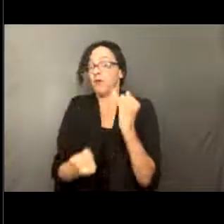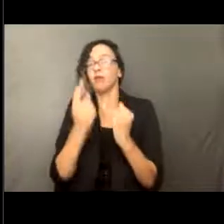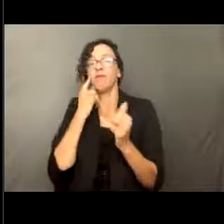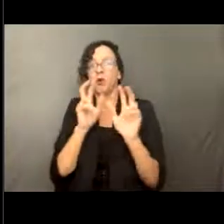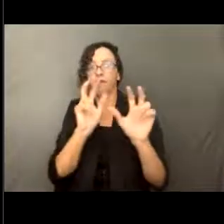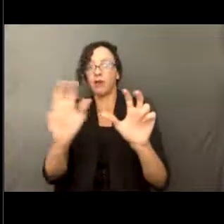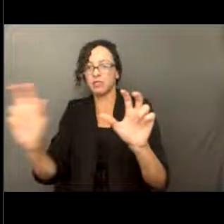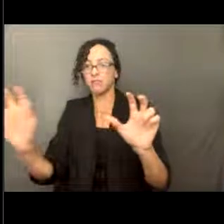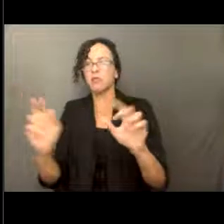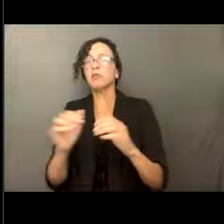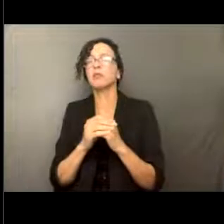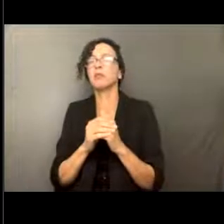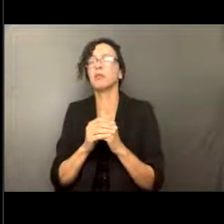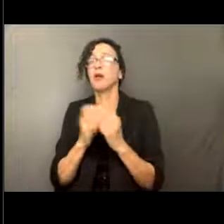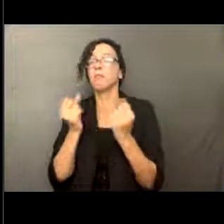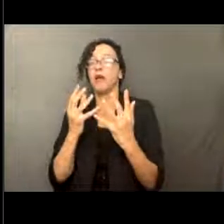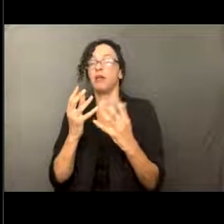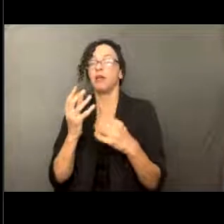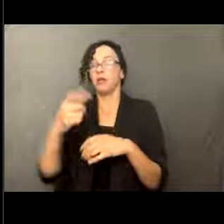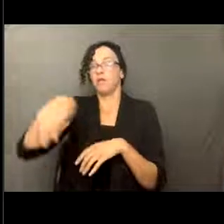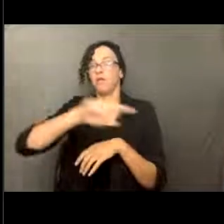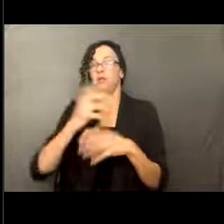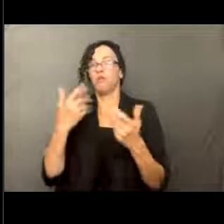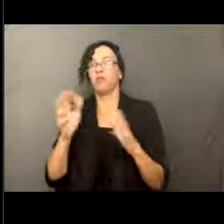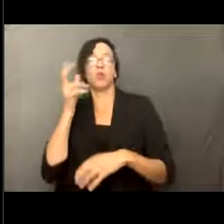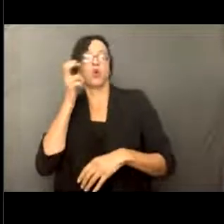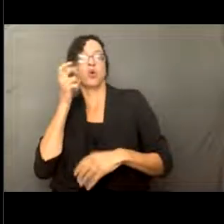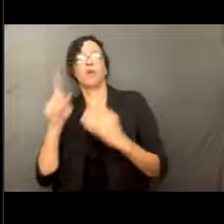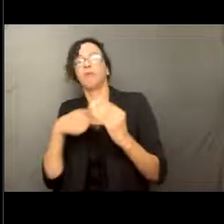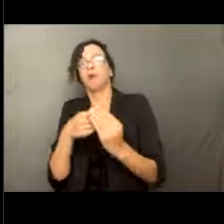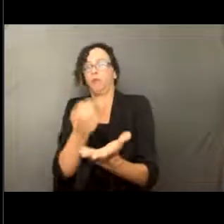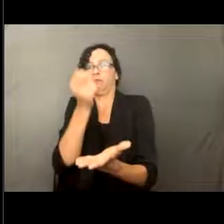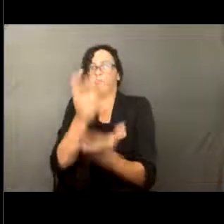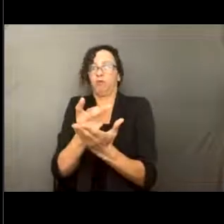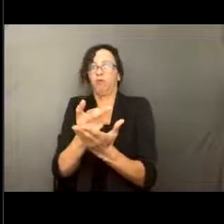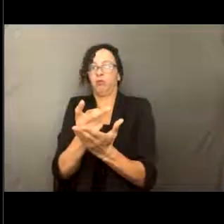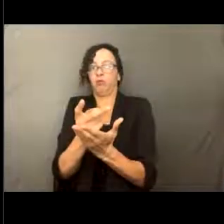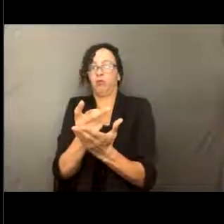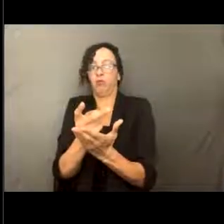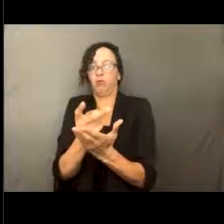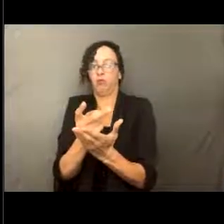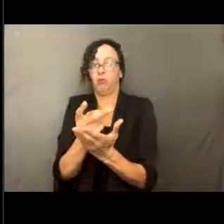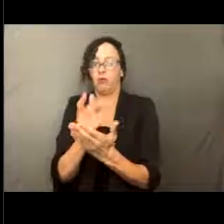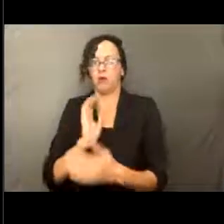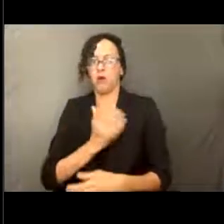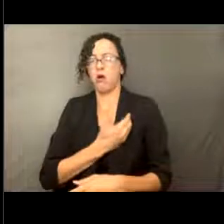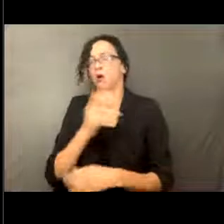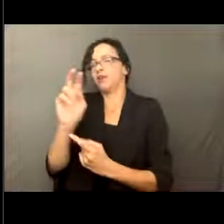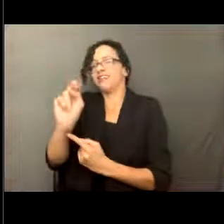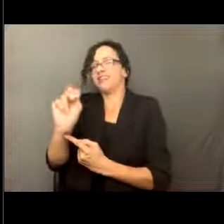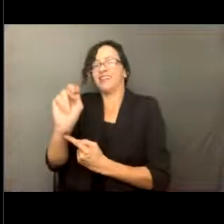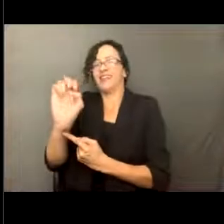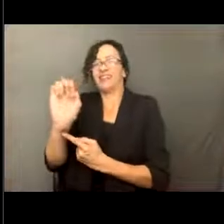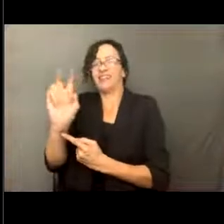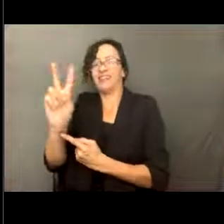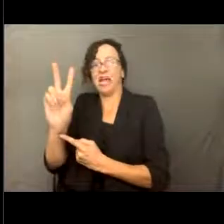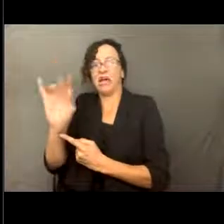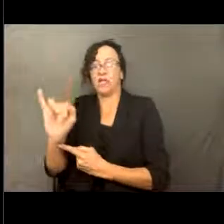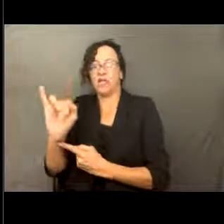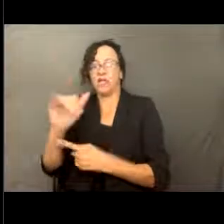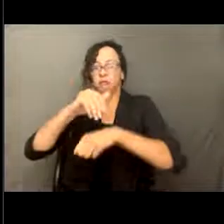of you heard the approval of our NEVI deployment plan. This is